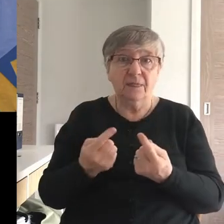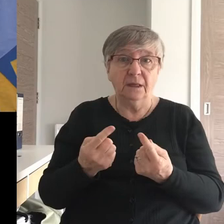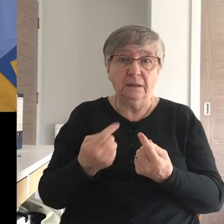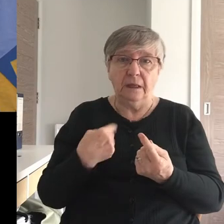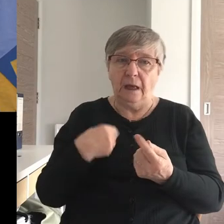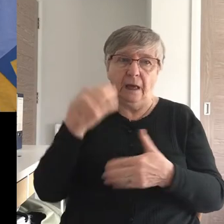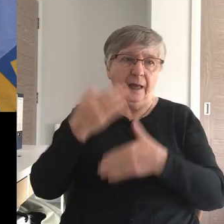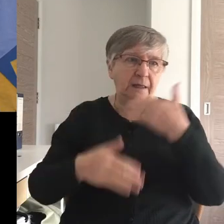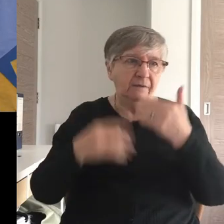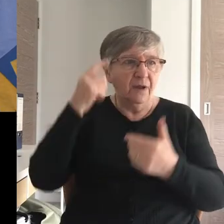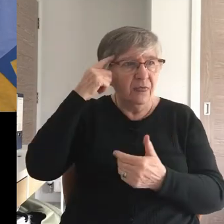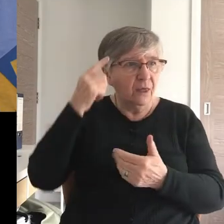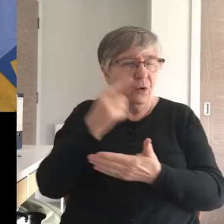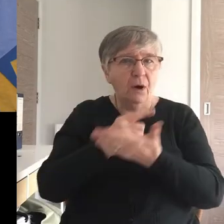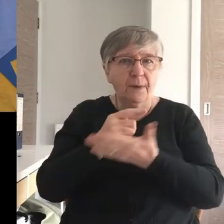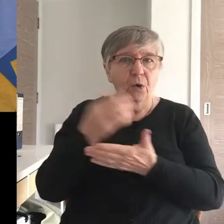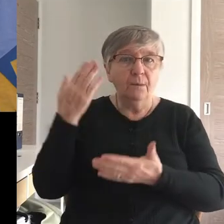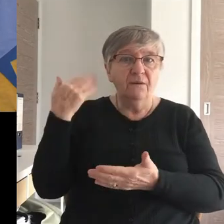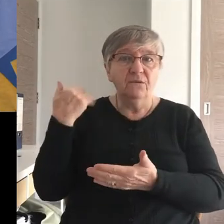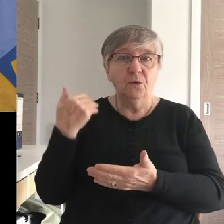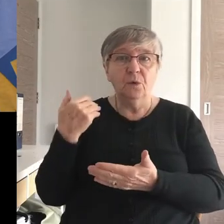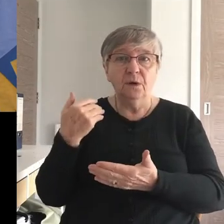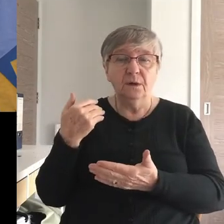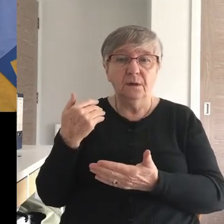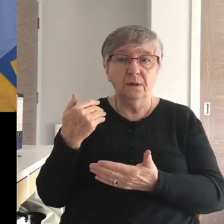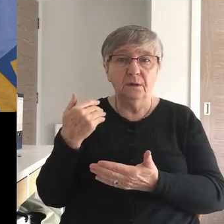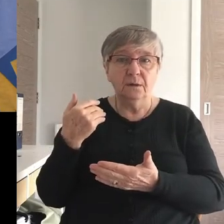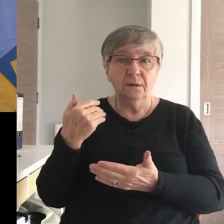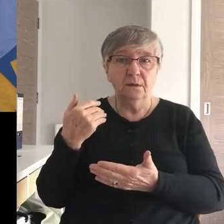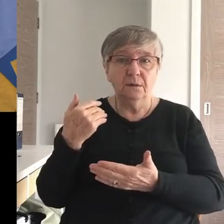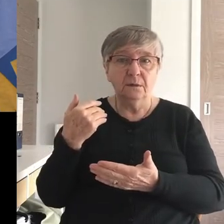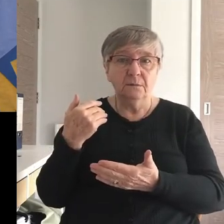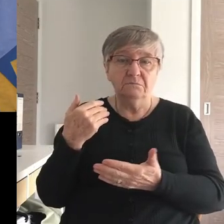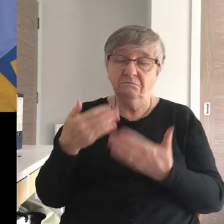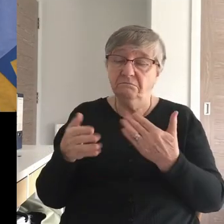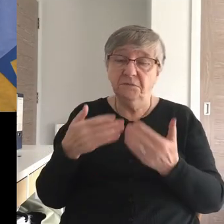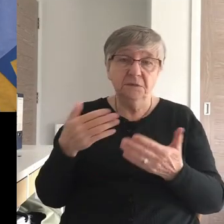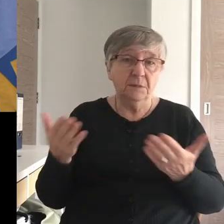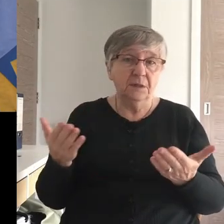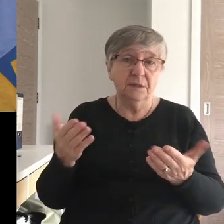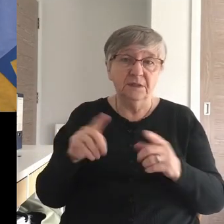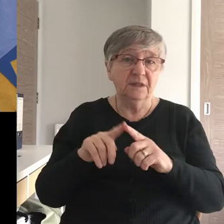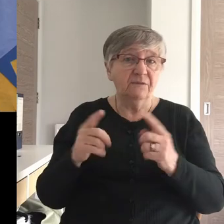hadn't imagined taking on before God spoke to me, whatever.